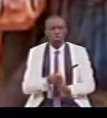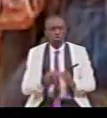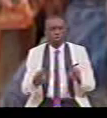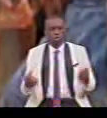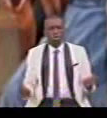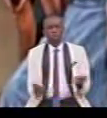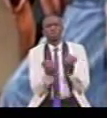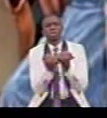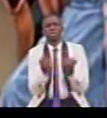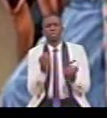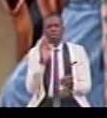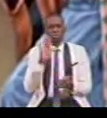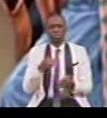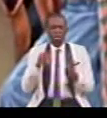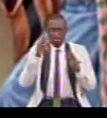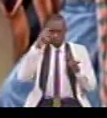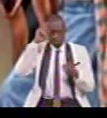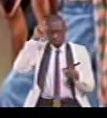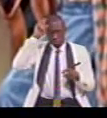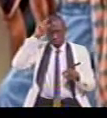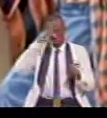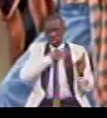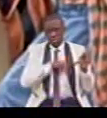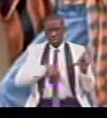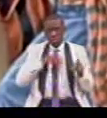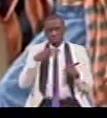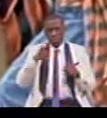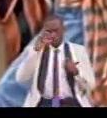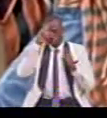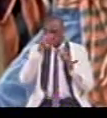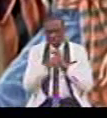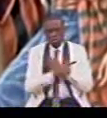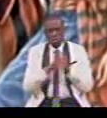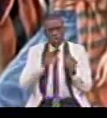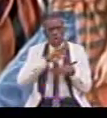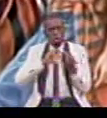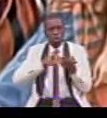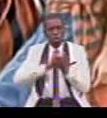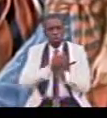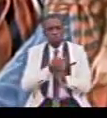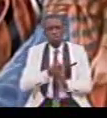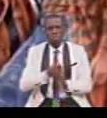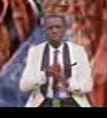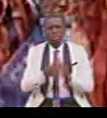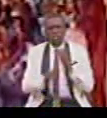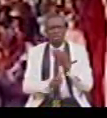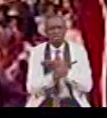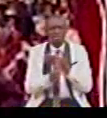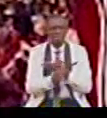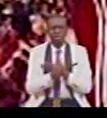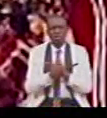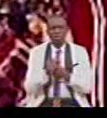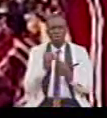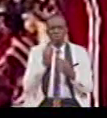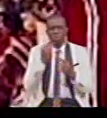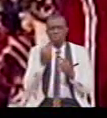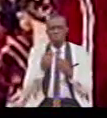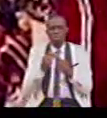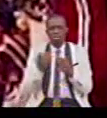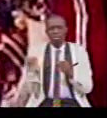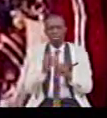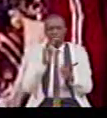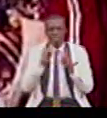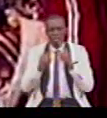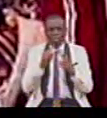pharaoh and all the things it said terrible terrible even the children of Israel what he said